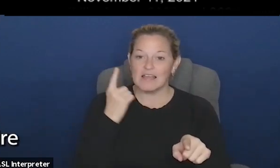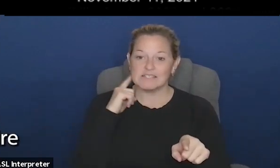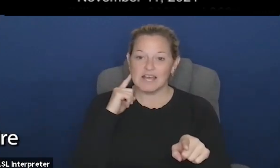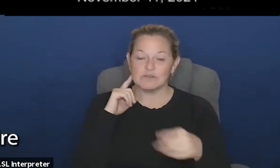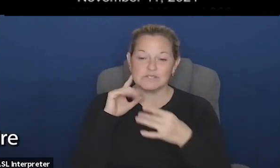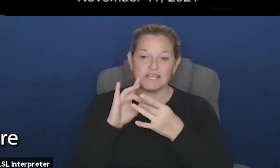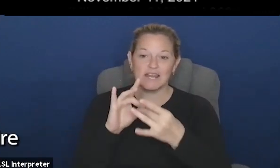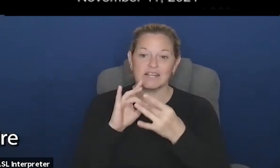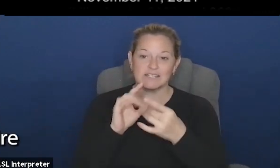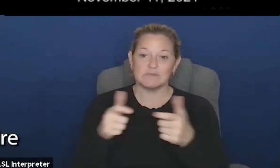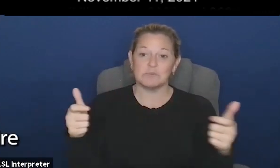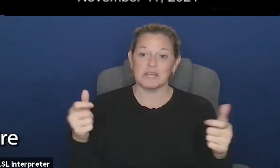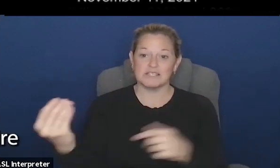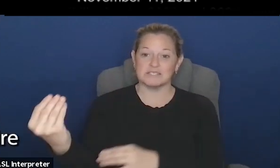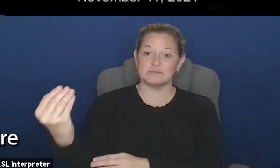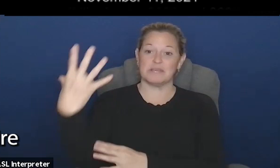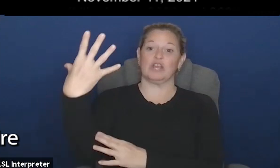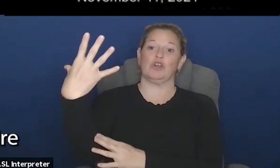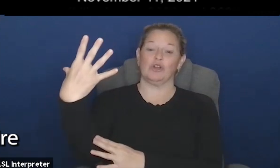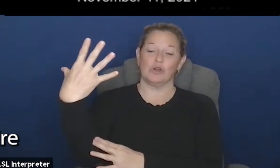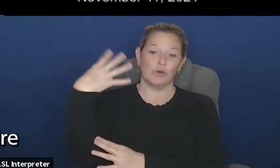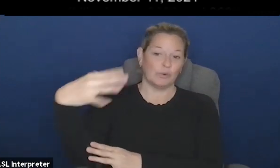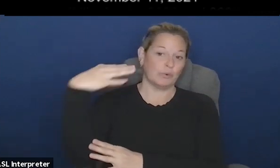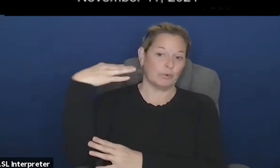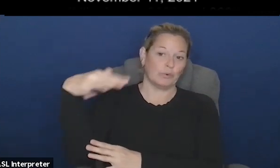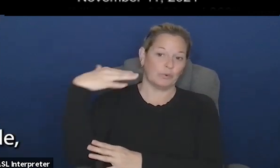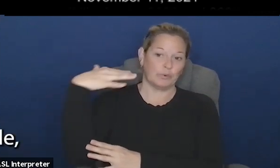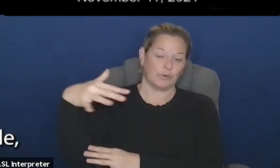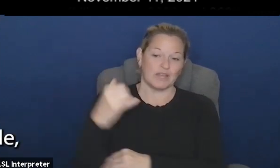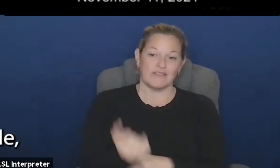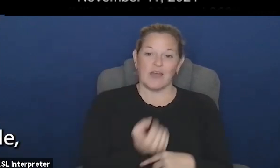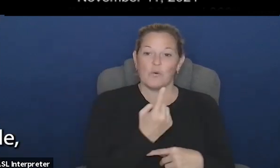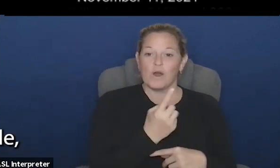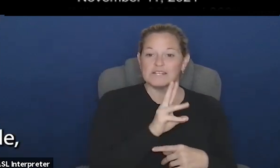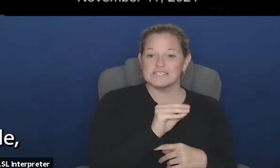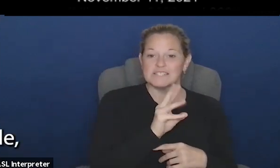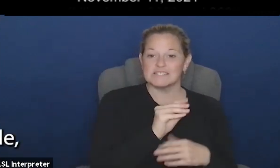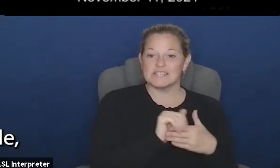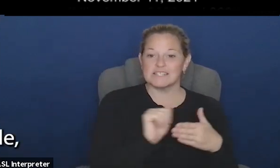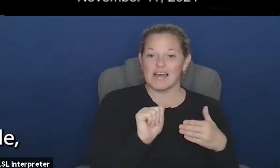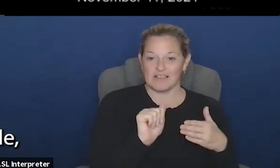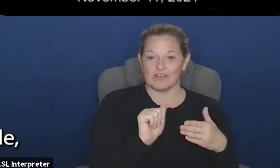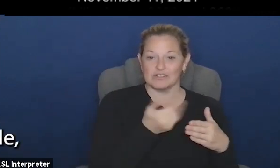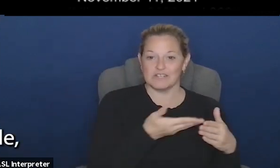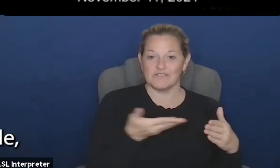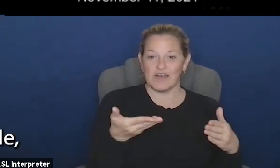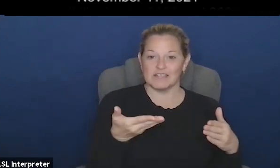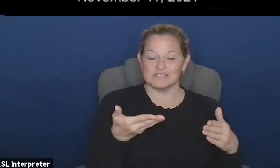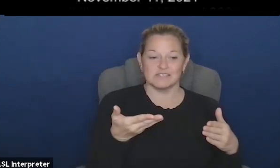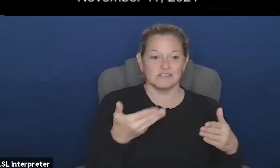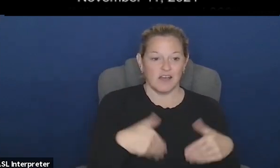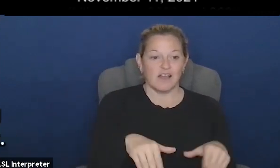this one $60 device is making this entire event to those that need it